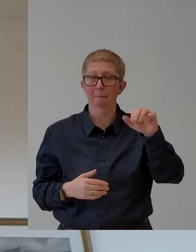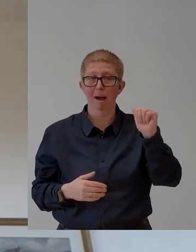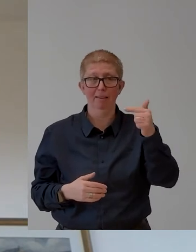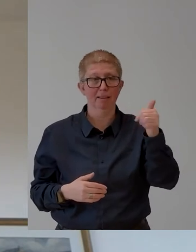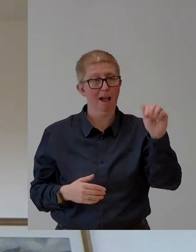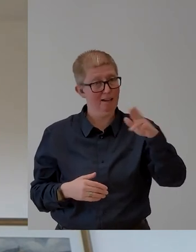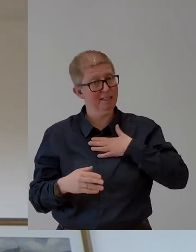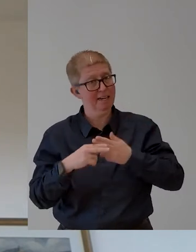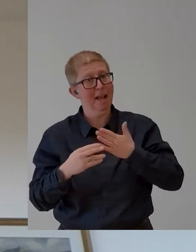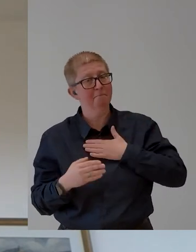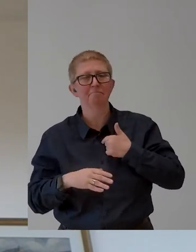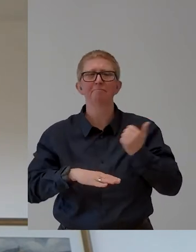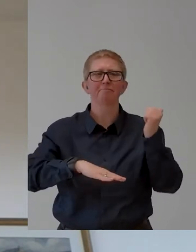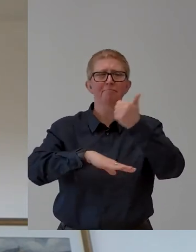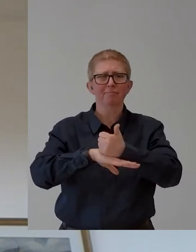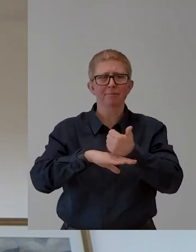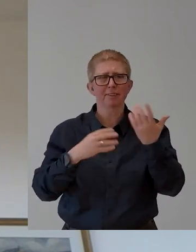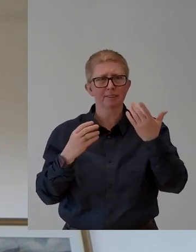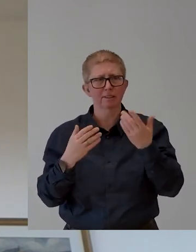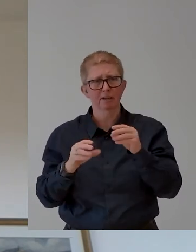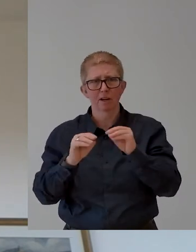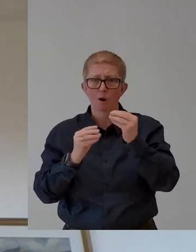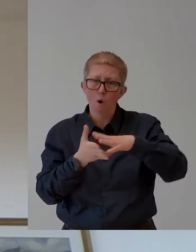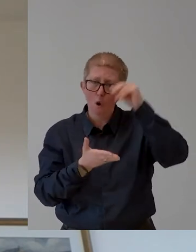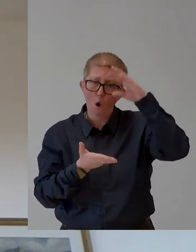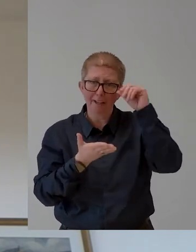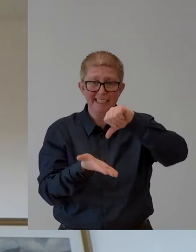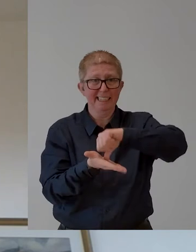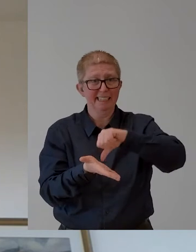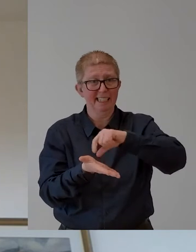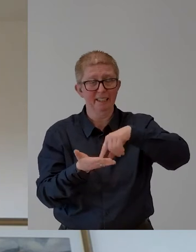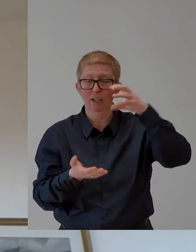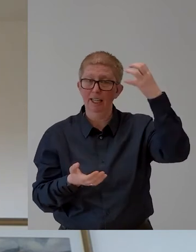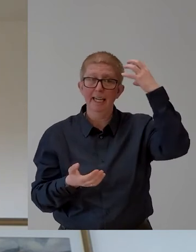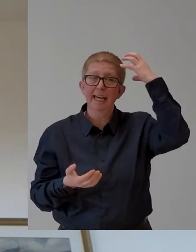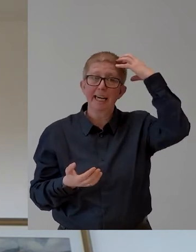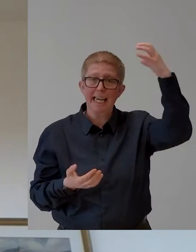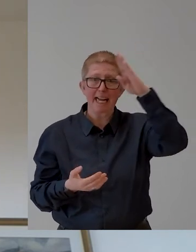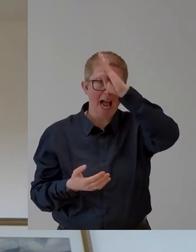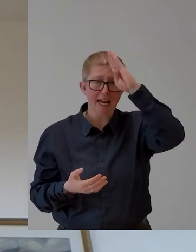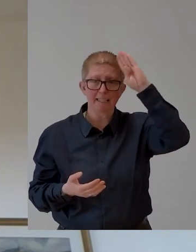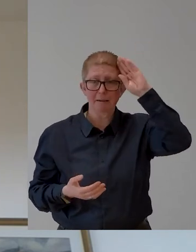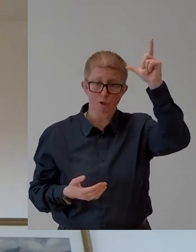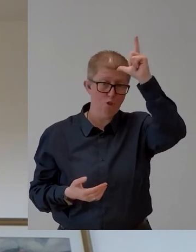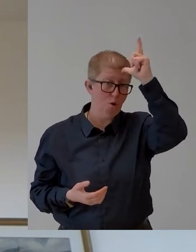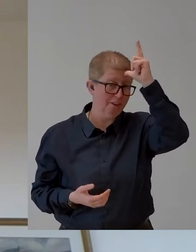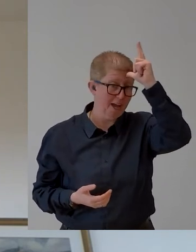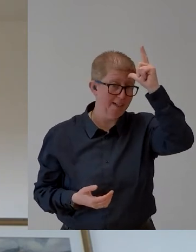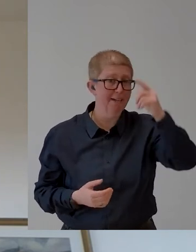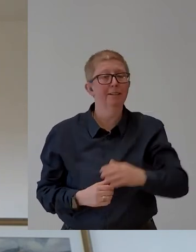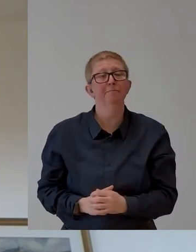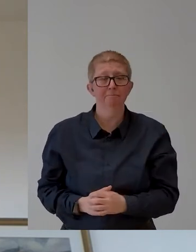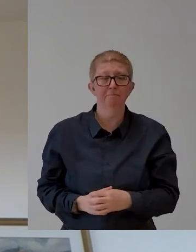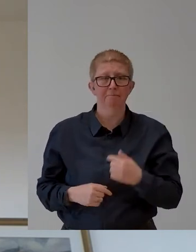Learning Center and founder of Kursi wa Kitab at King's Academy. My role at the Learning Center is to support students with learning